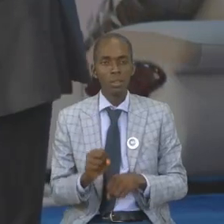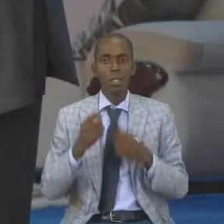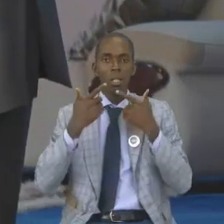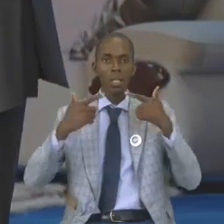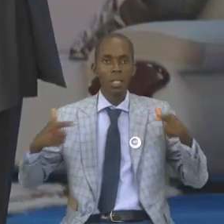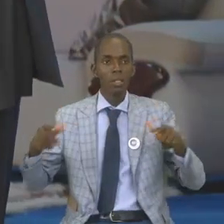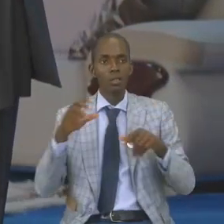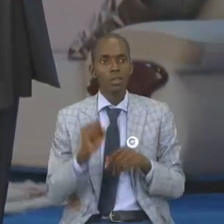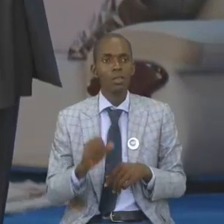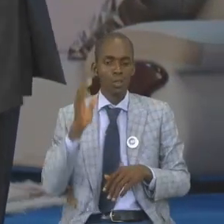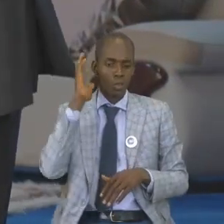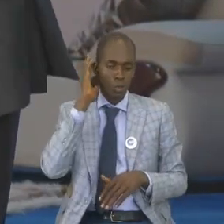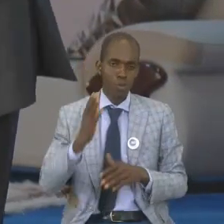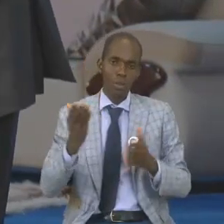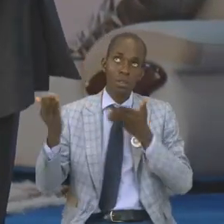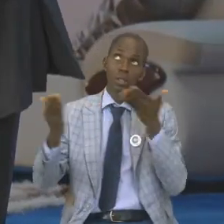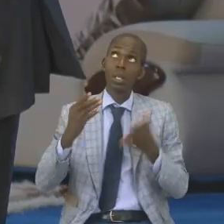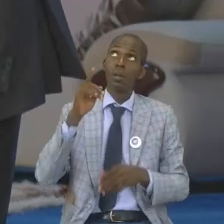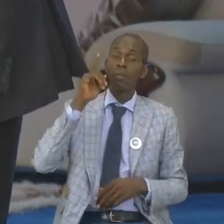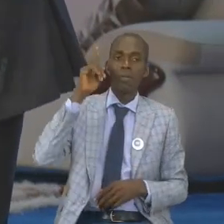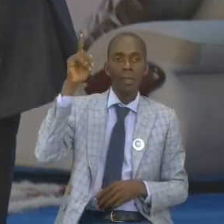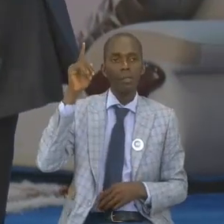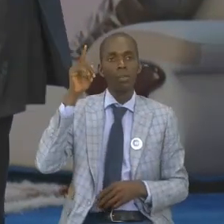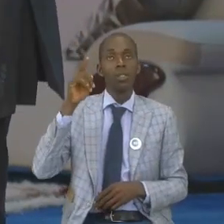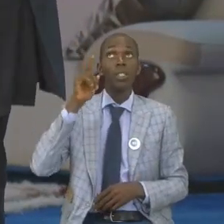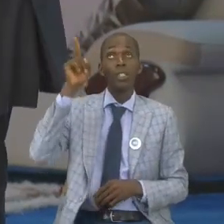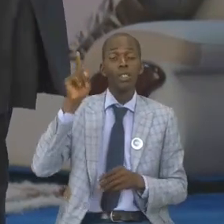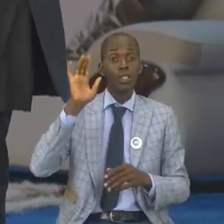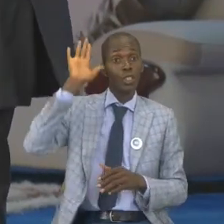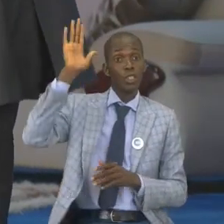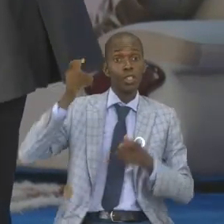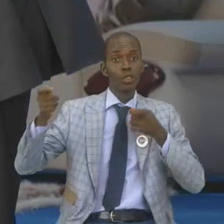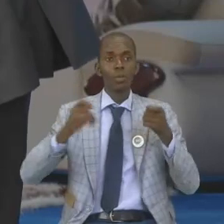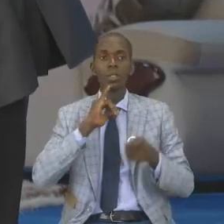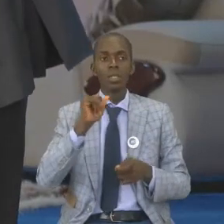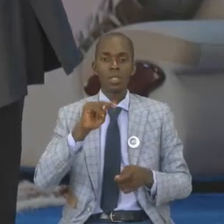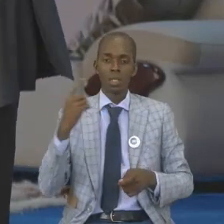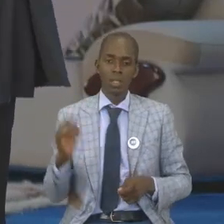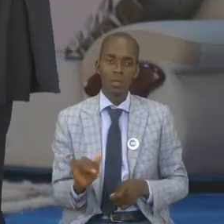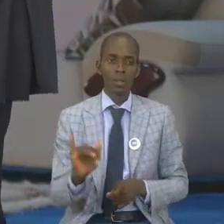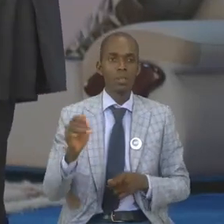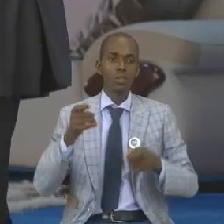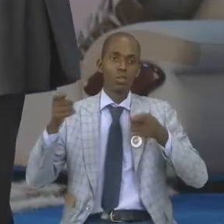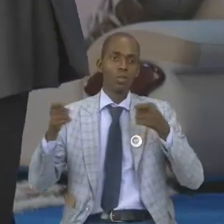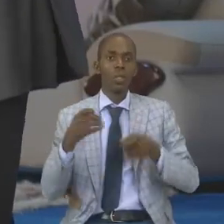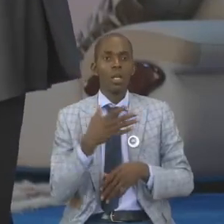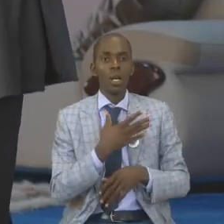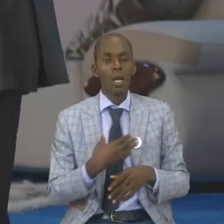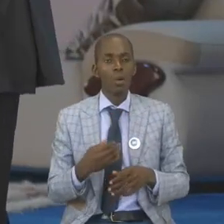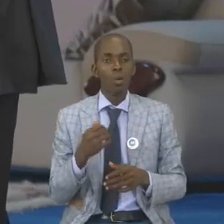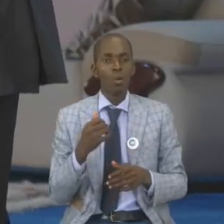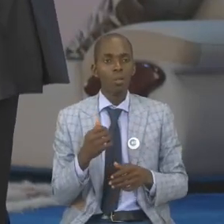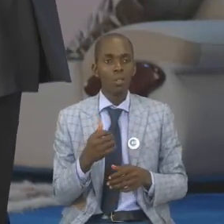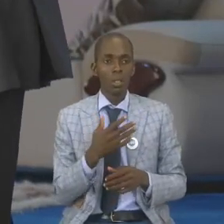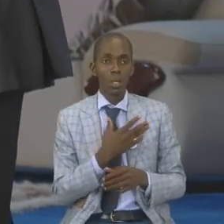should serve him. His dominion is an everlasting dominion, and